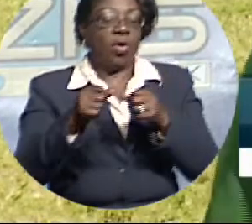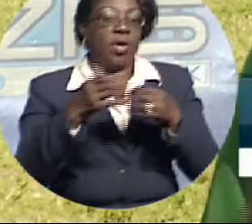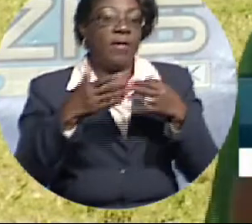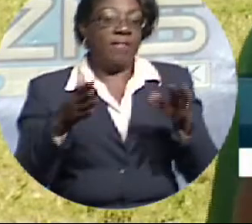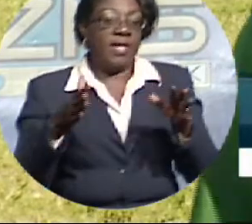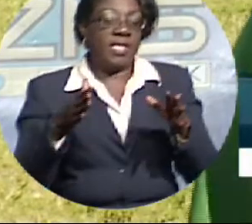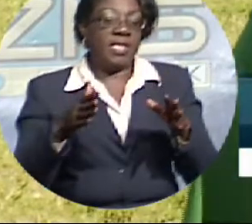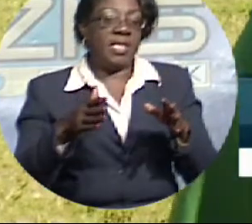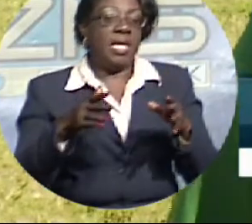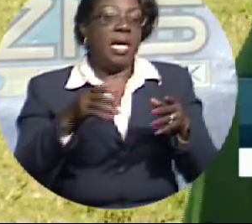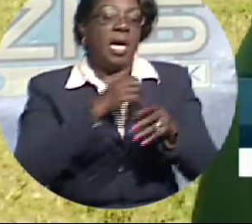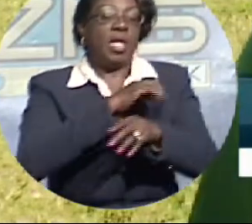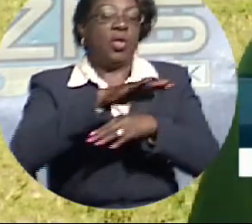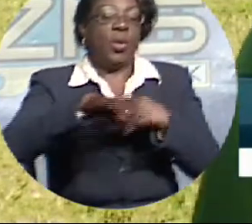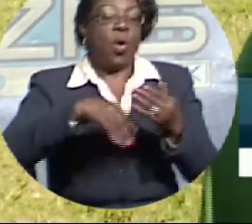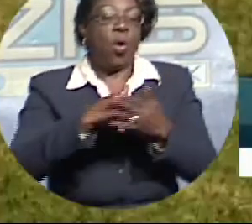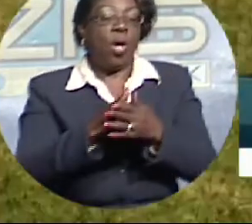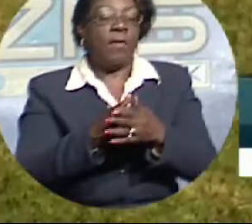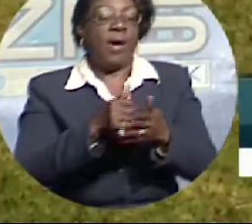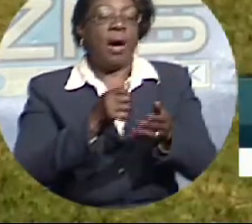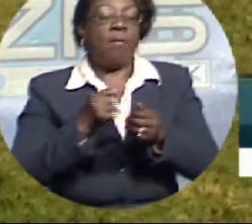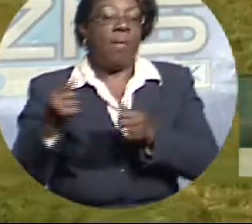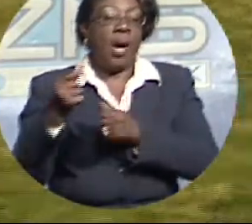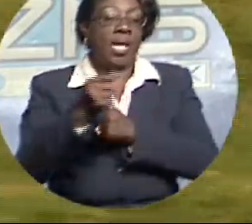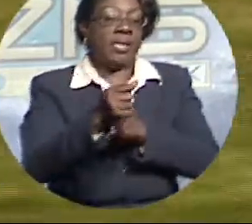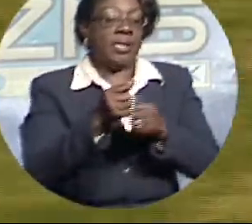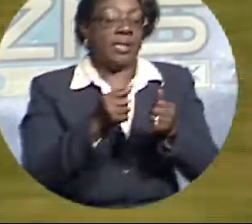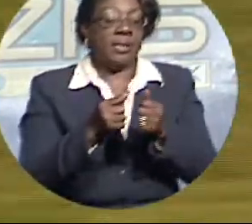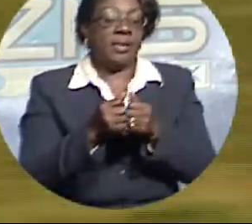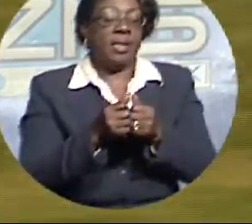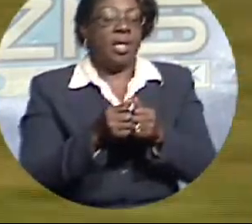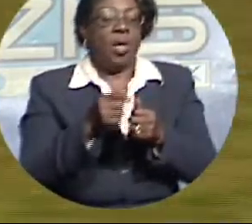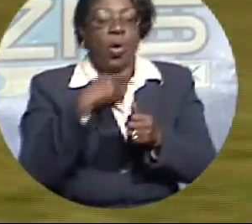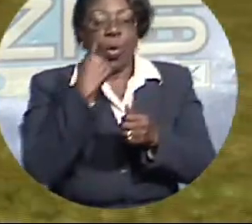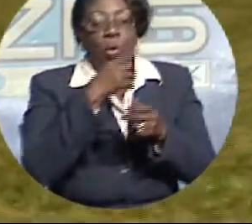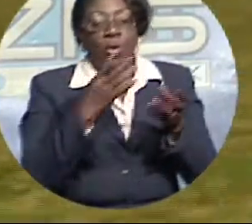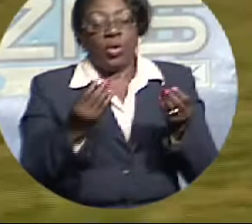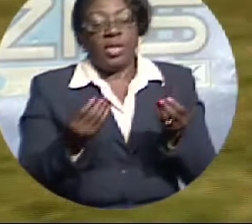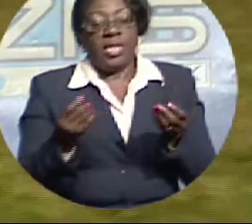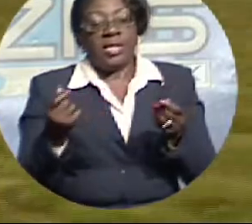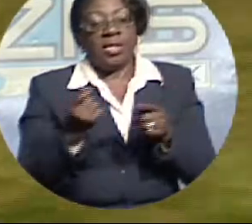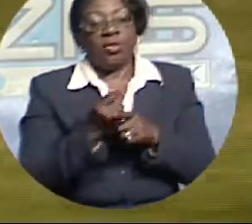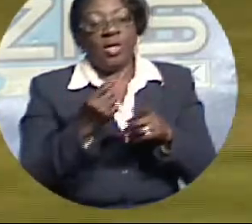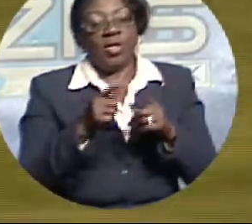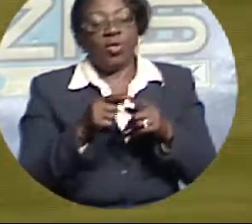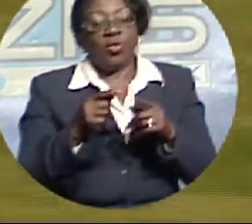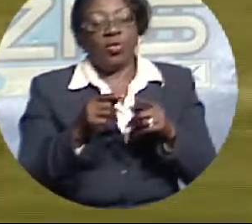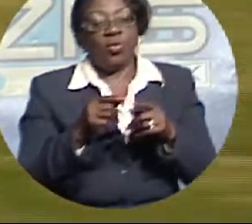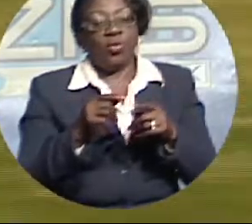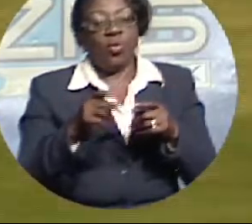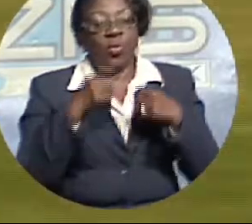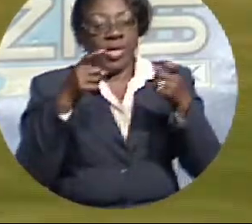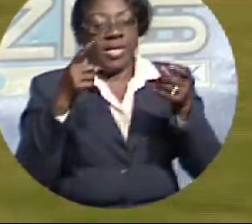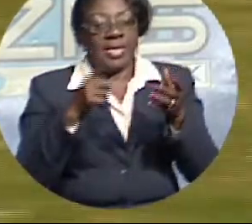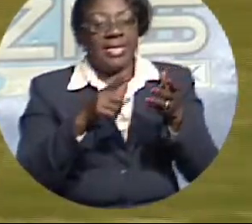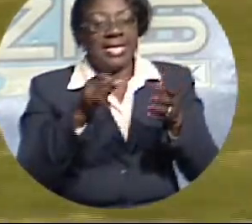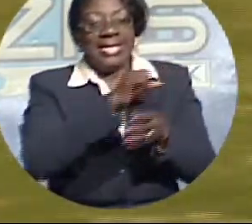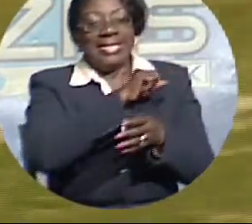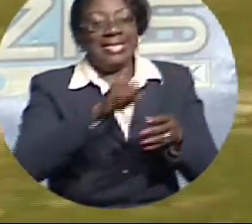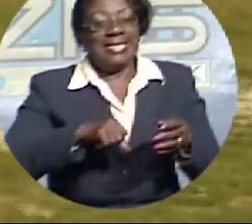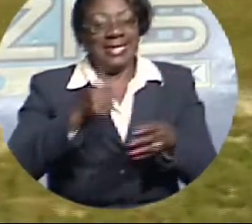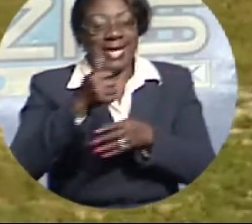finishing and executing all our passes and direct passes. Who do you see as a threat to the Comets this year? St.